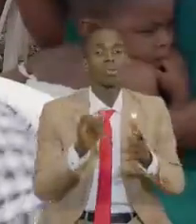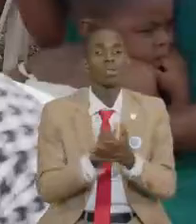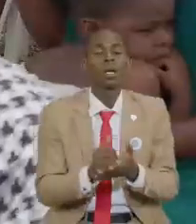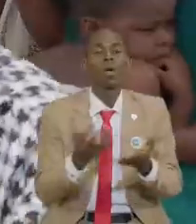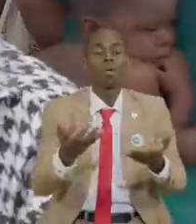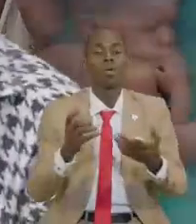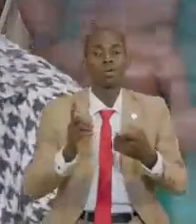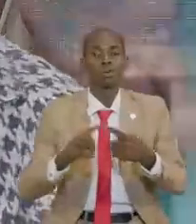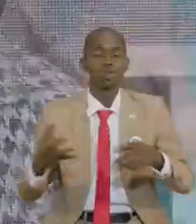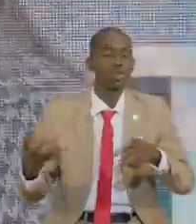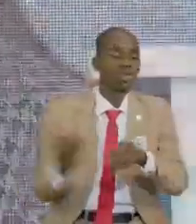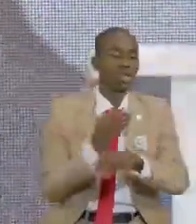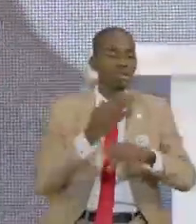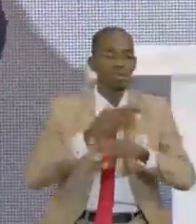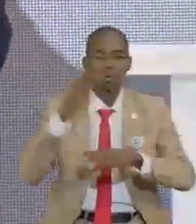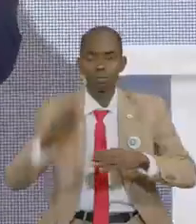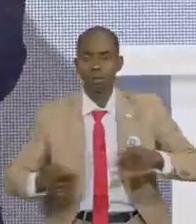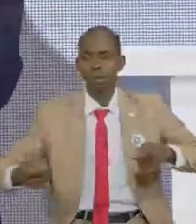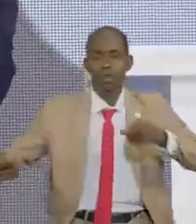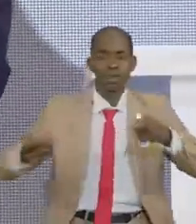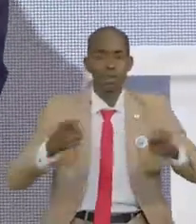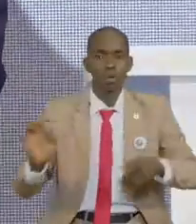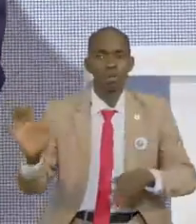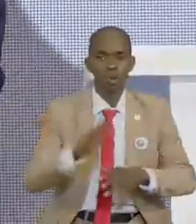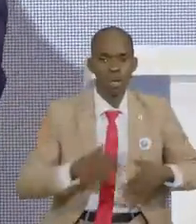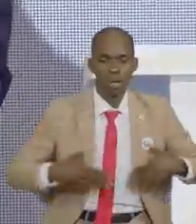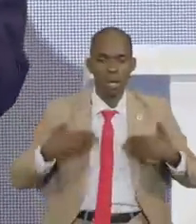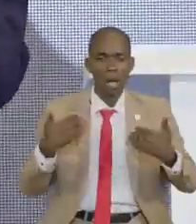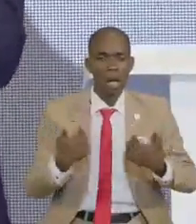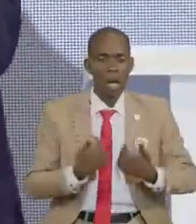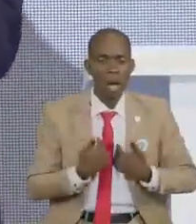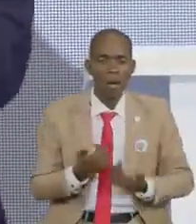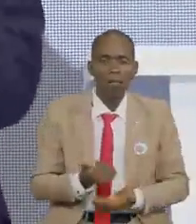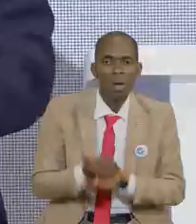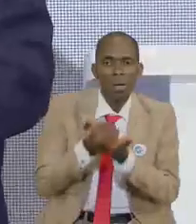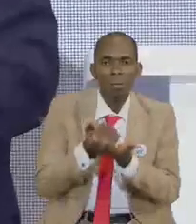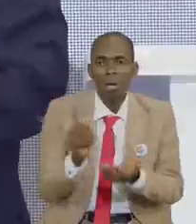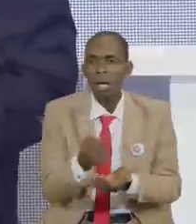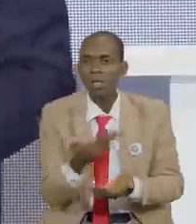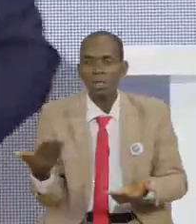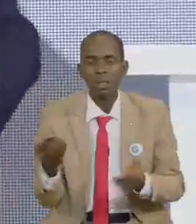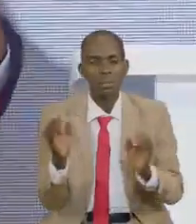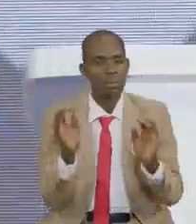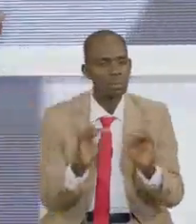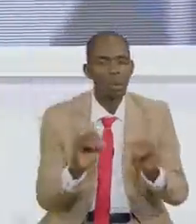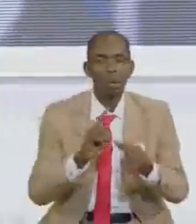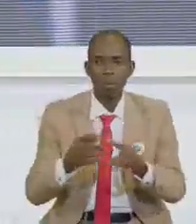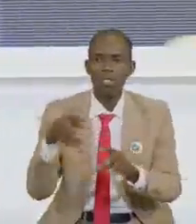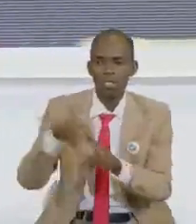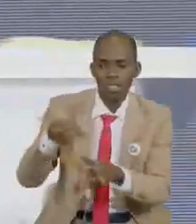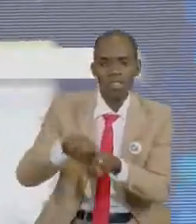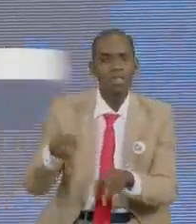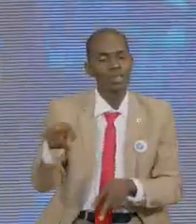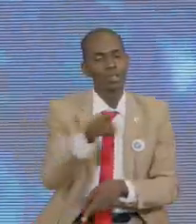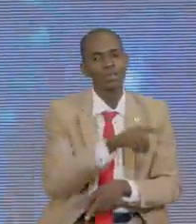total control of our lives, they've not done anything for you. They rather take something from you. Who will